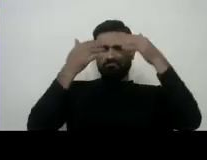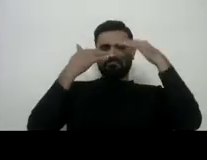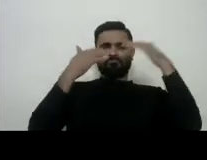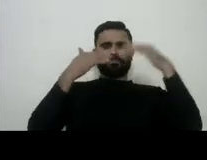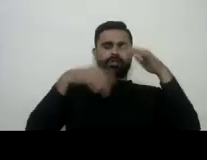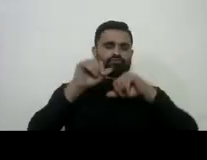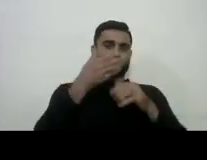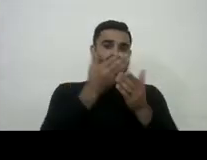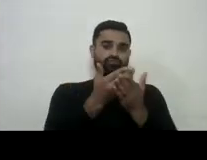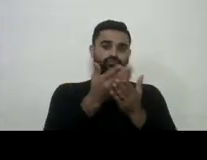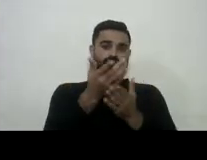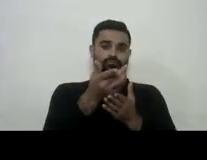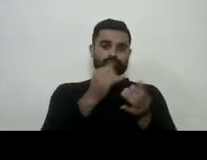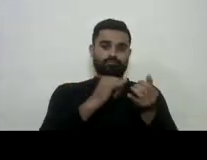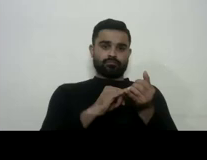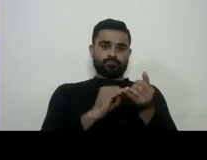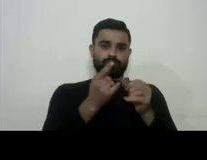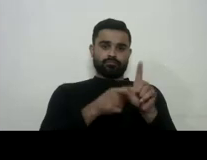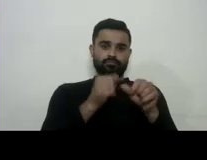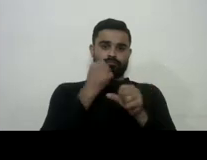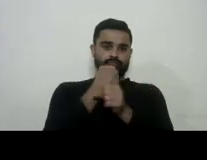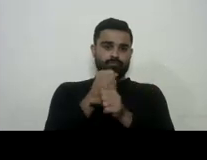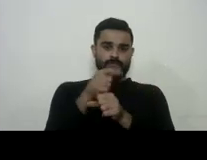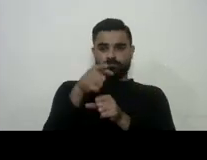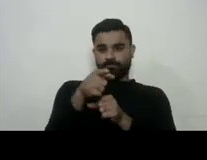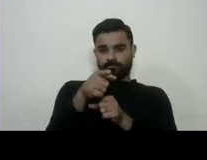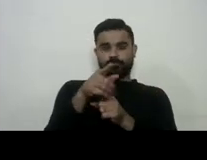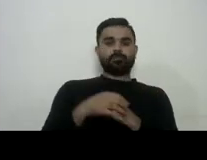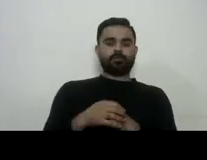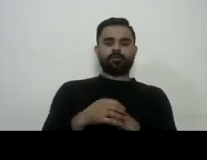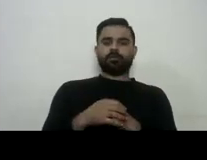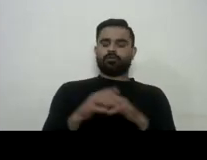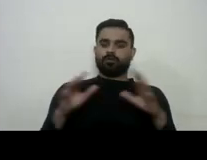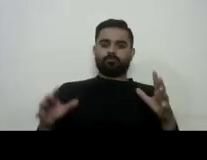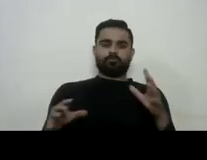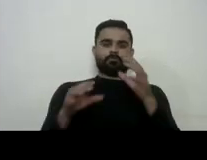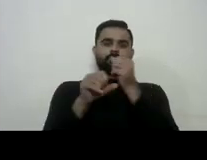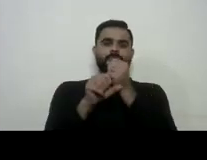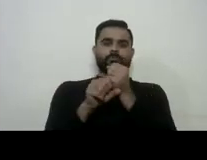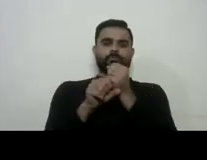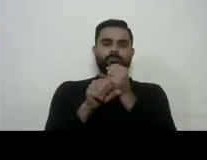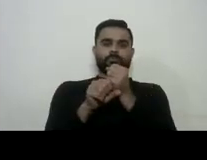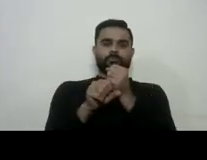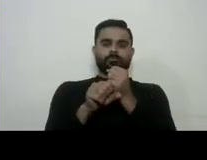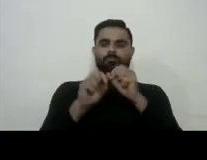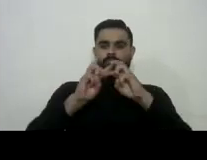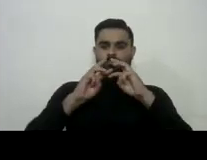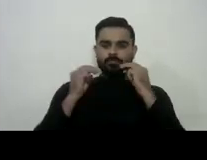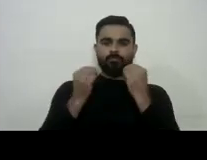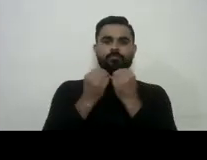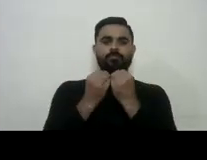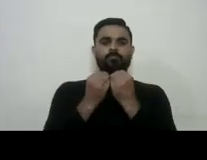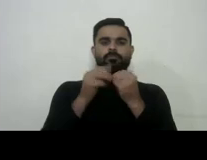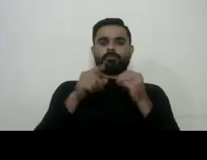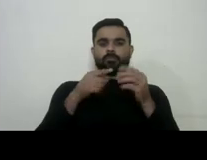Yes, Suyog. Thank you. So Let's that take it brings together. us to the conclusion of this workshop. So in